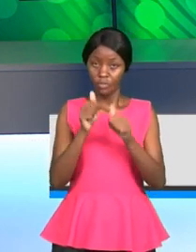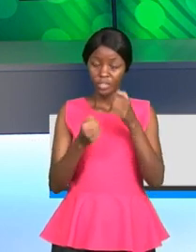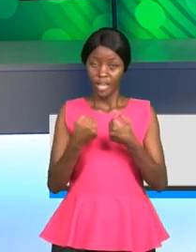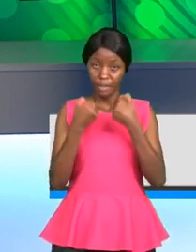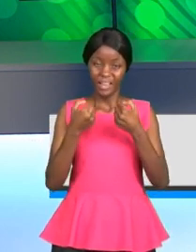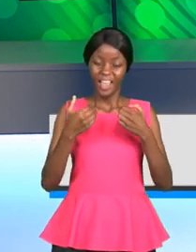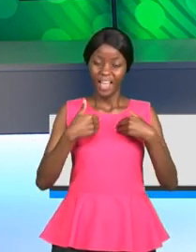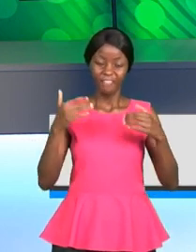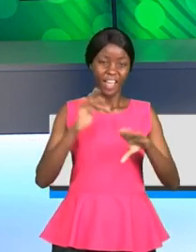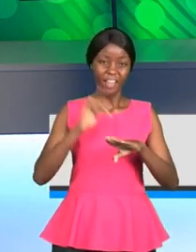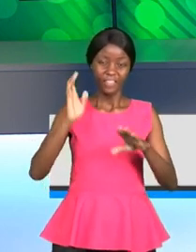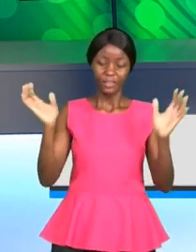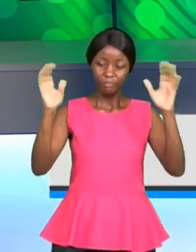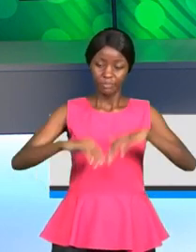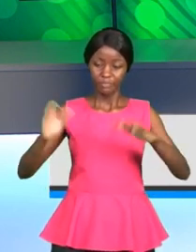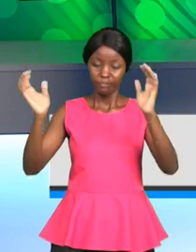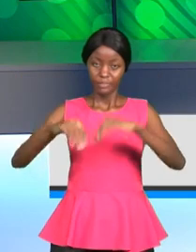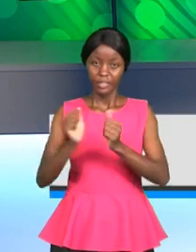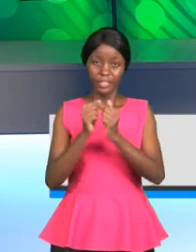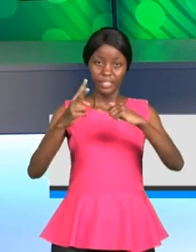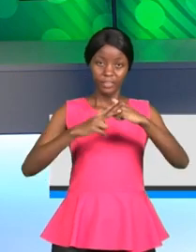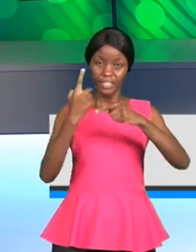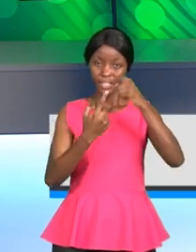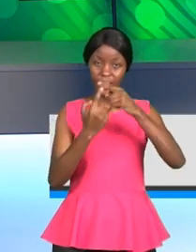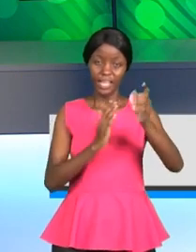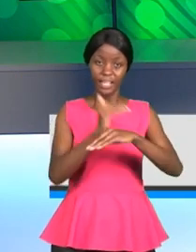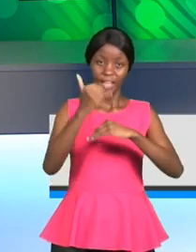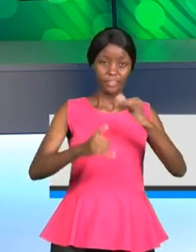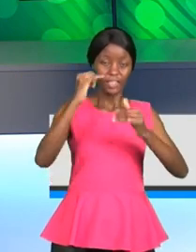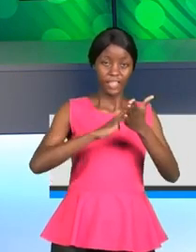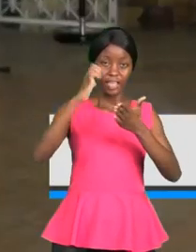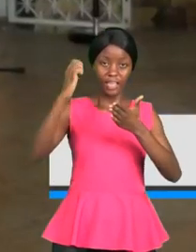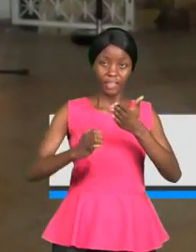plagued by landmines 17 years after the end of its civil war.